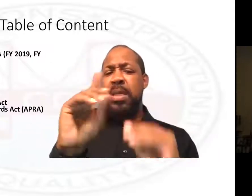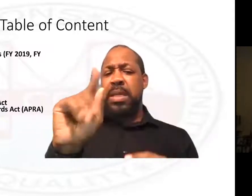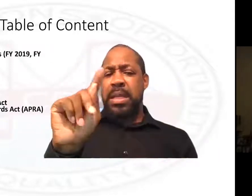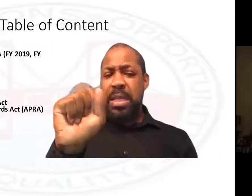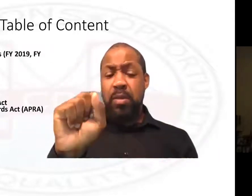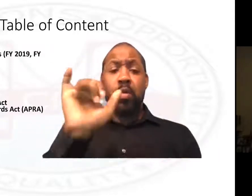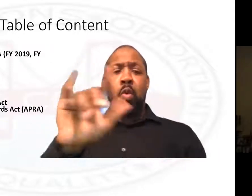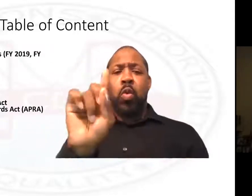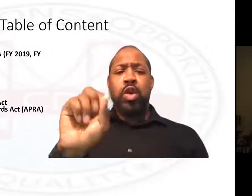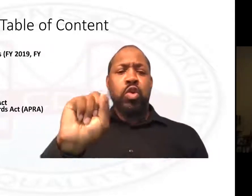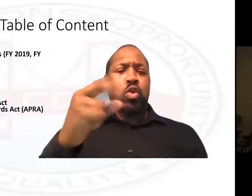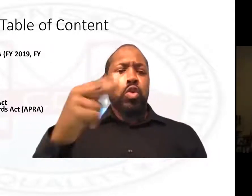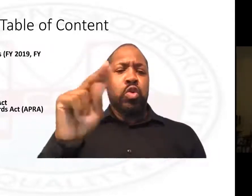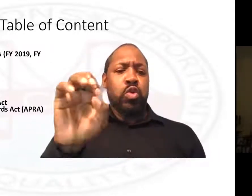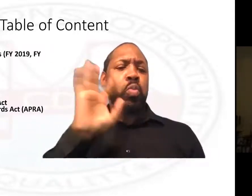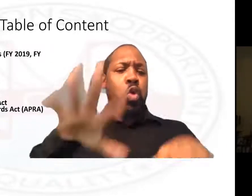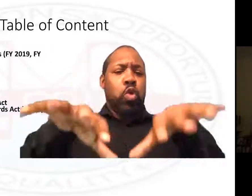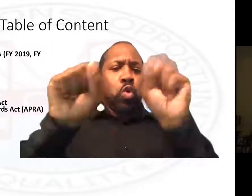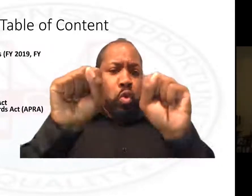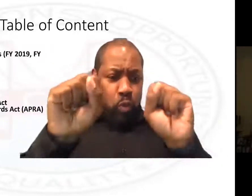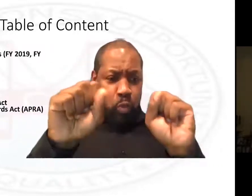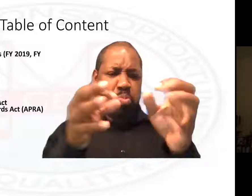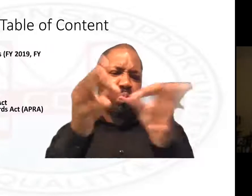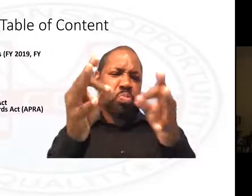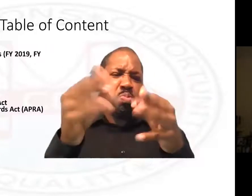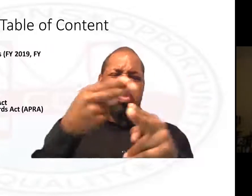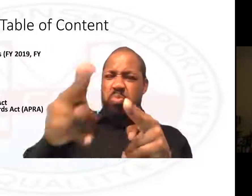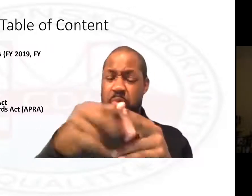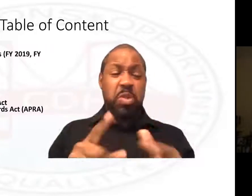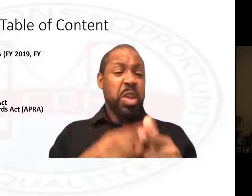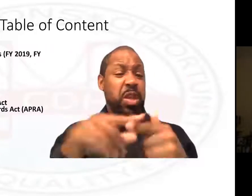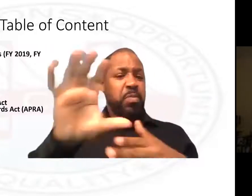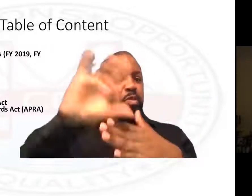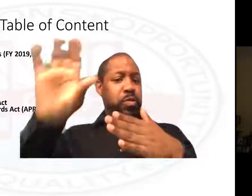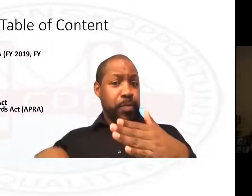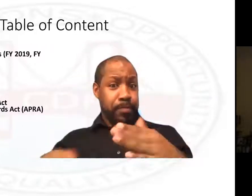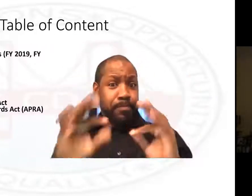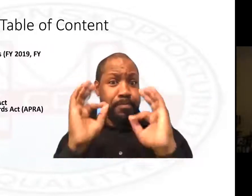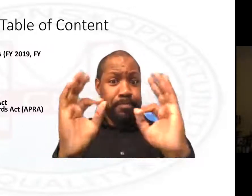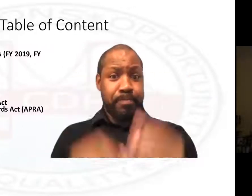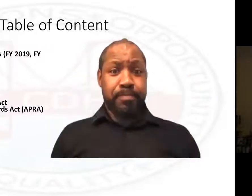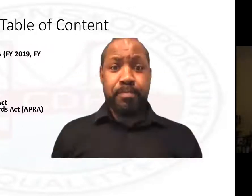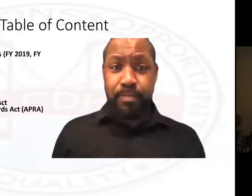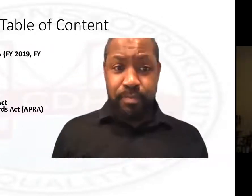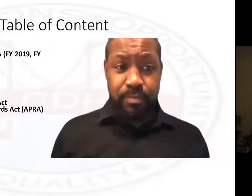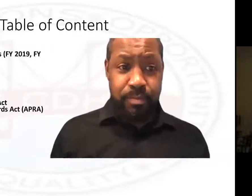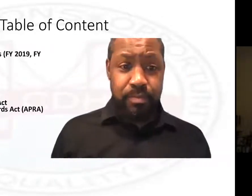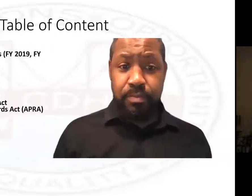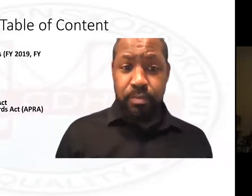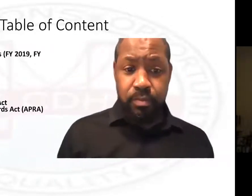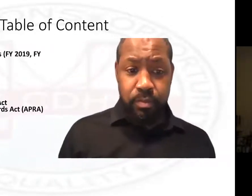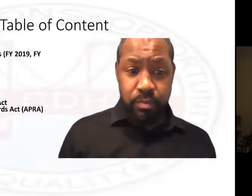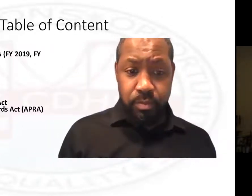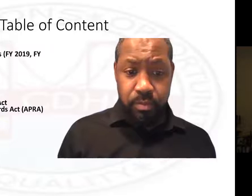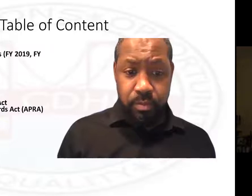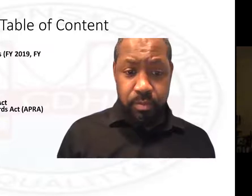then we'll talk about next dates. And that is when Shane will take over to